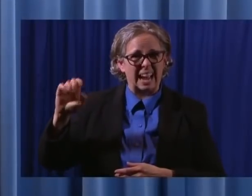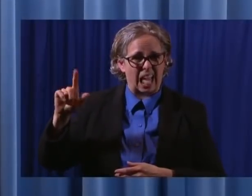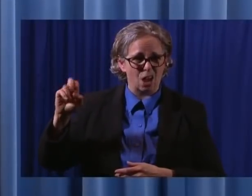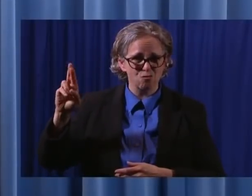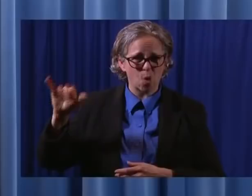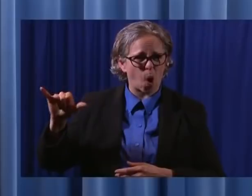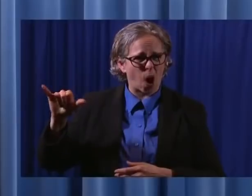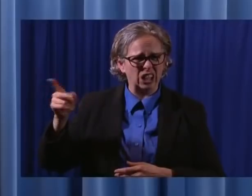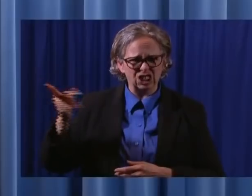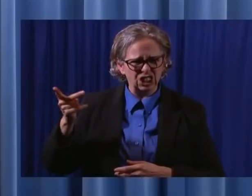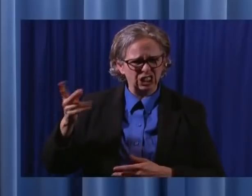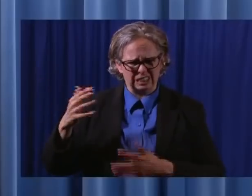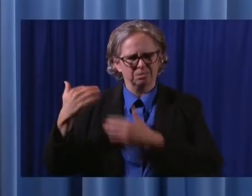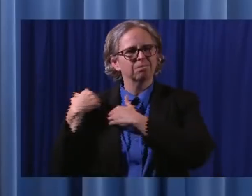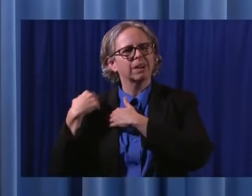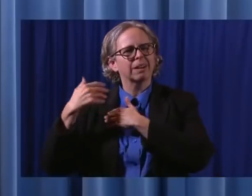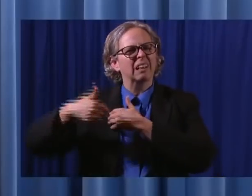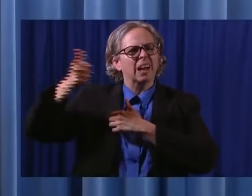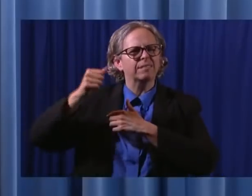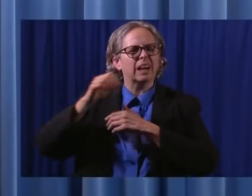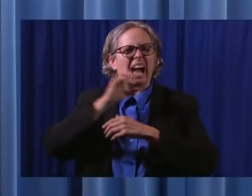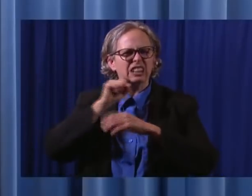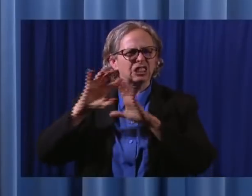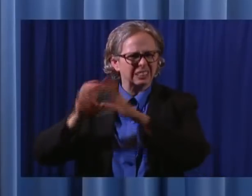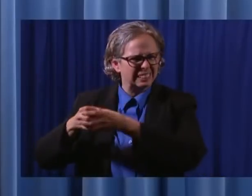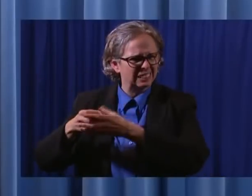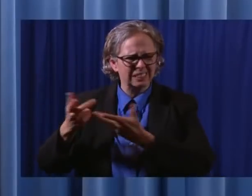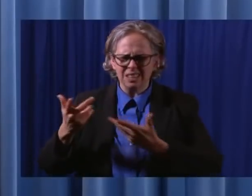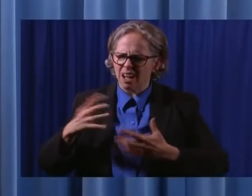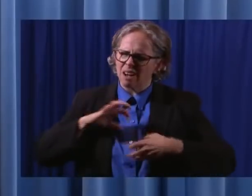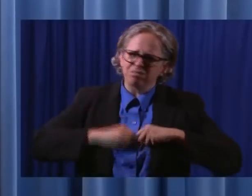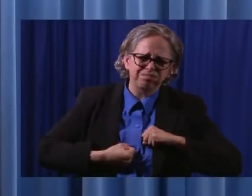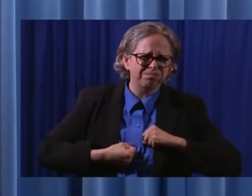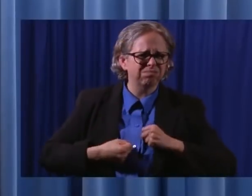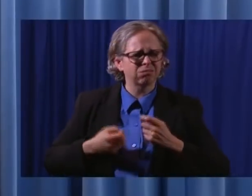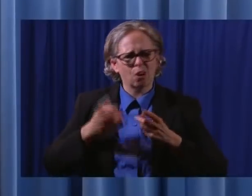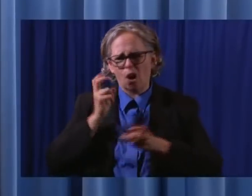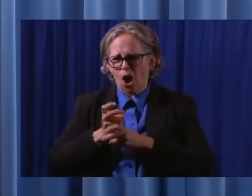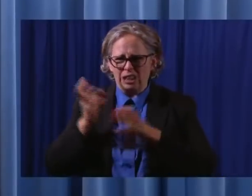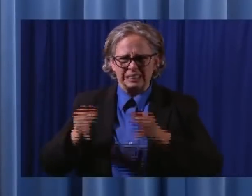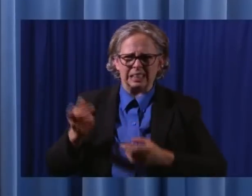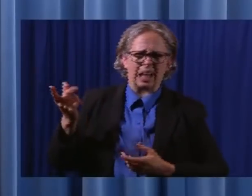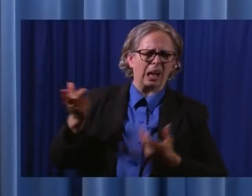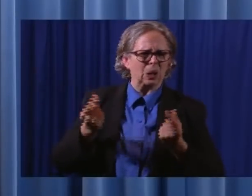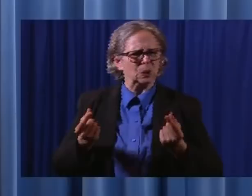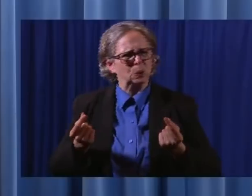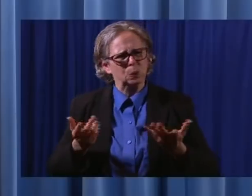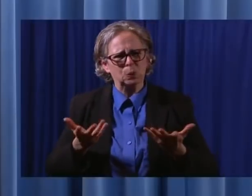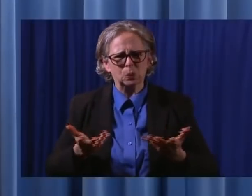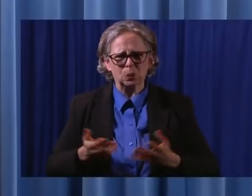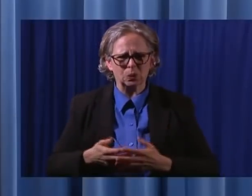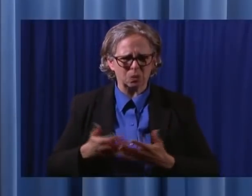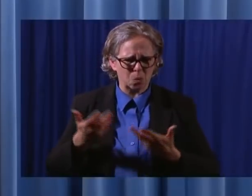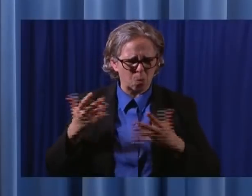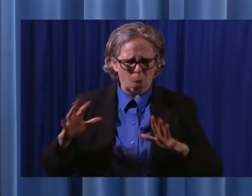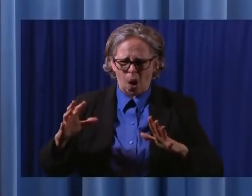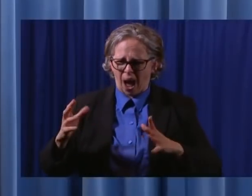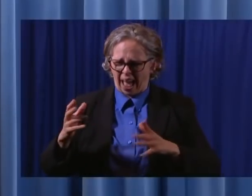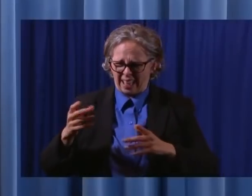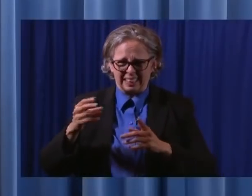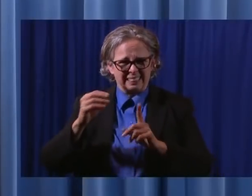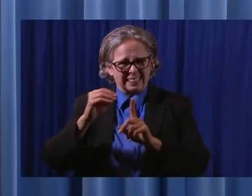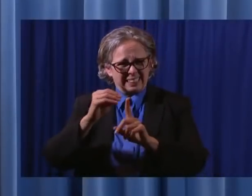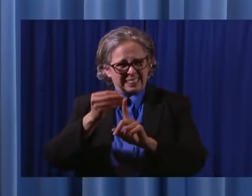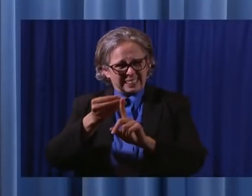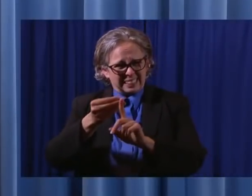because these are tough decisions. On the one hand, you do not want to introduce the virus into the nursing home. But